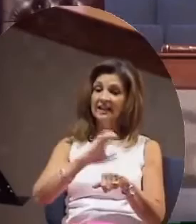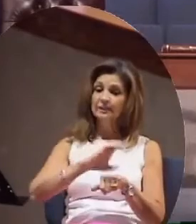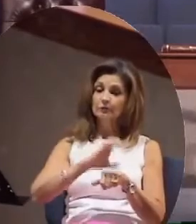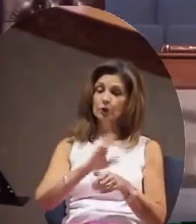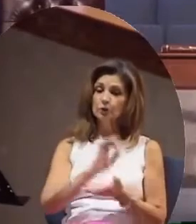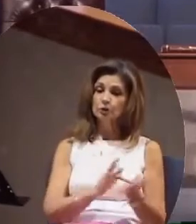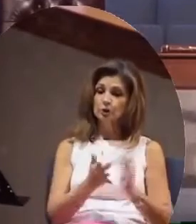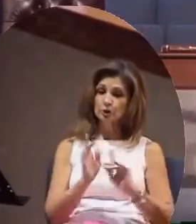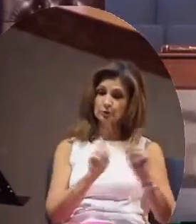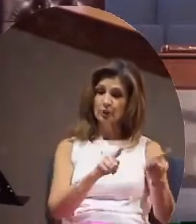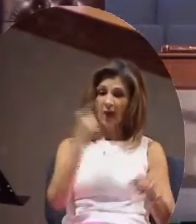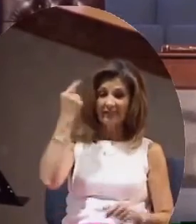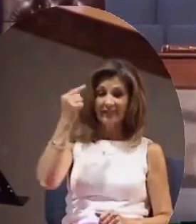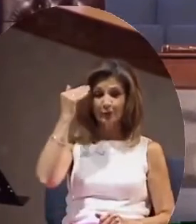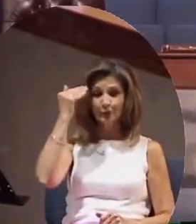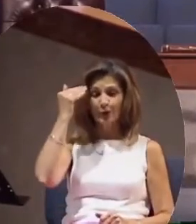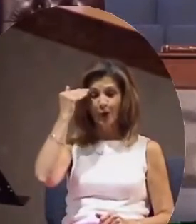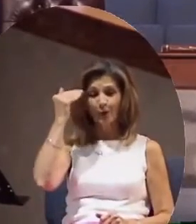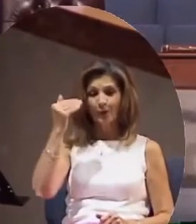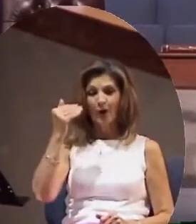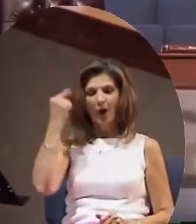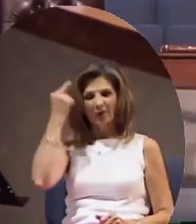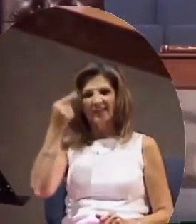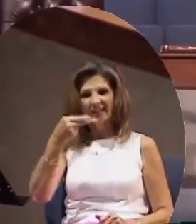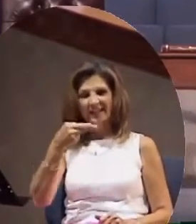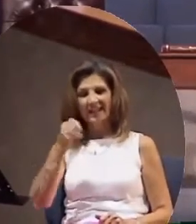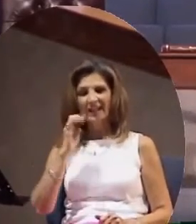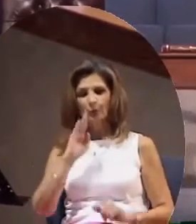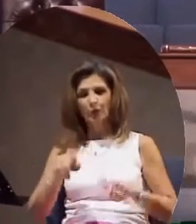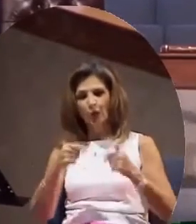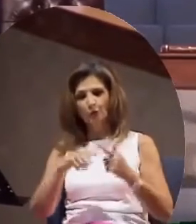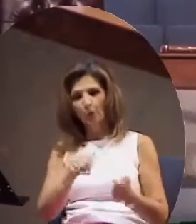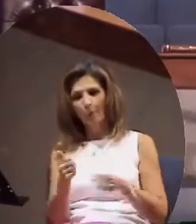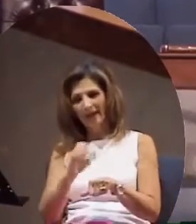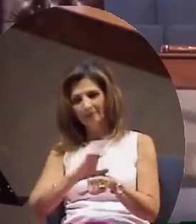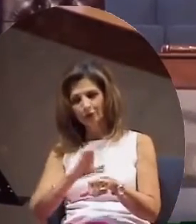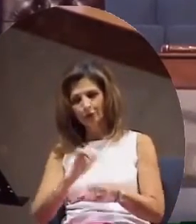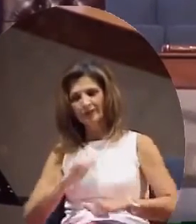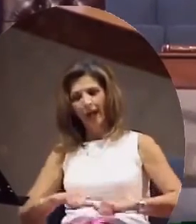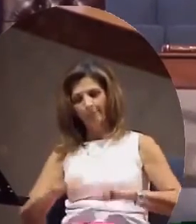think he would go to a Baptist church. I'm happy